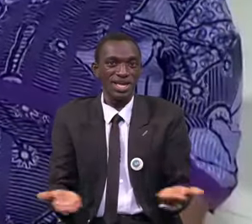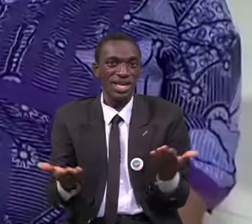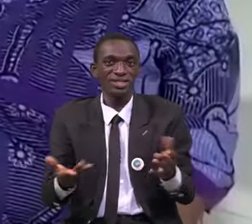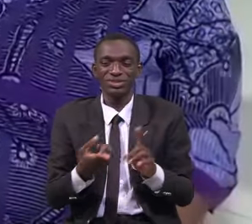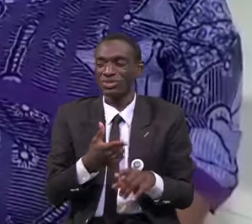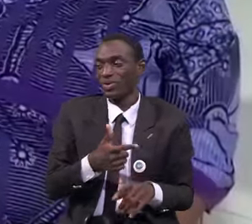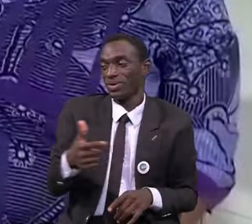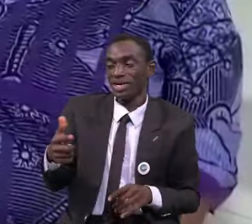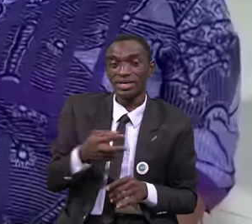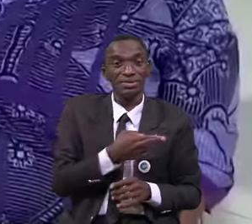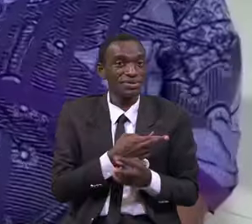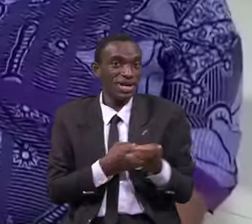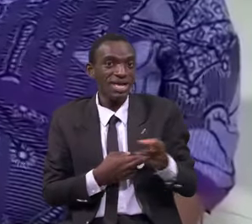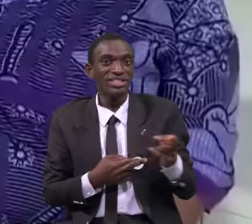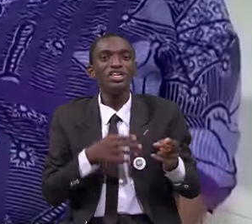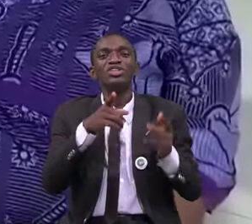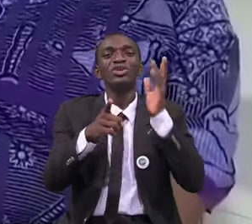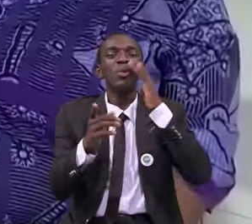praising God.